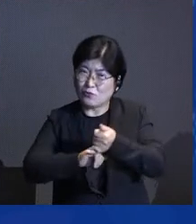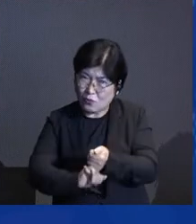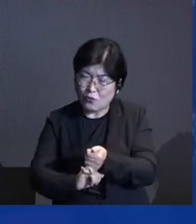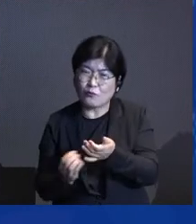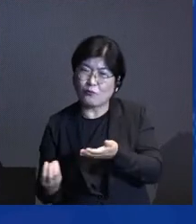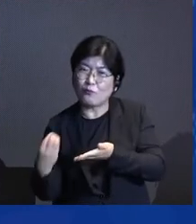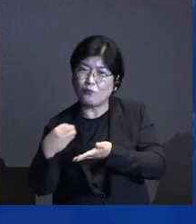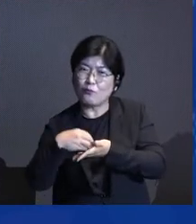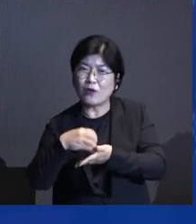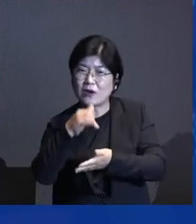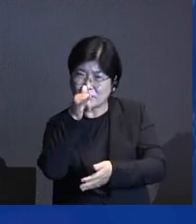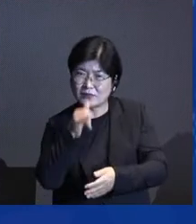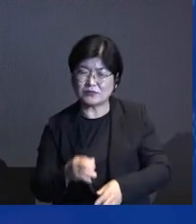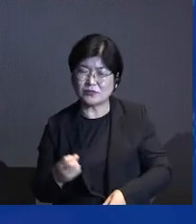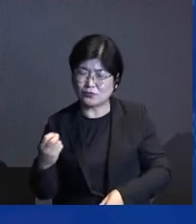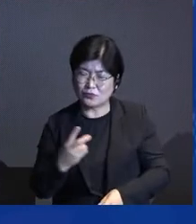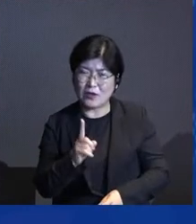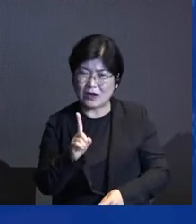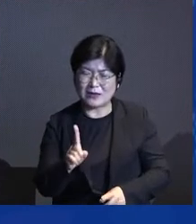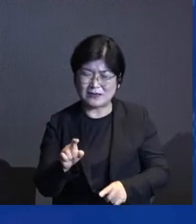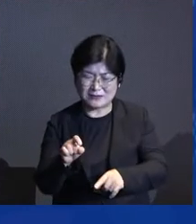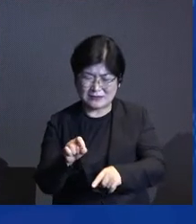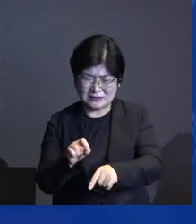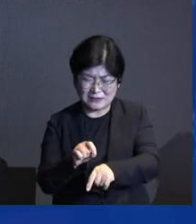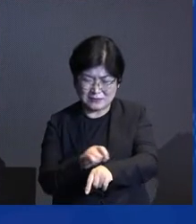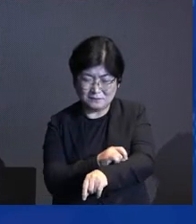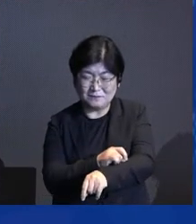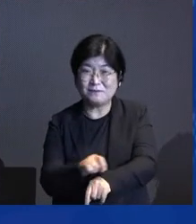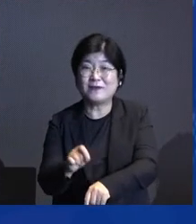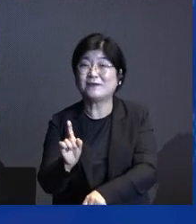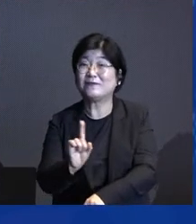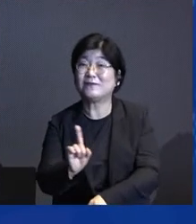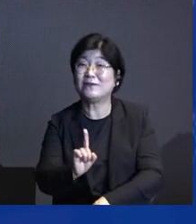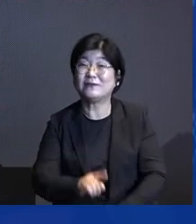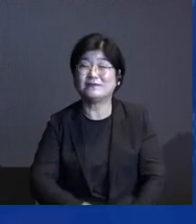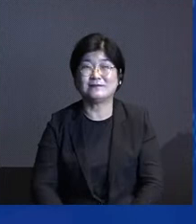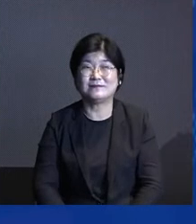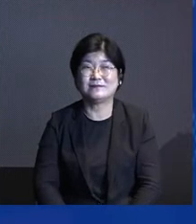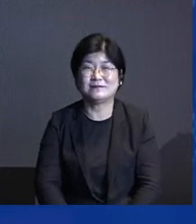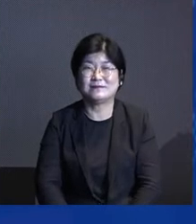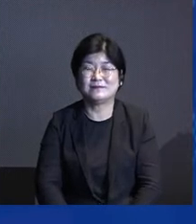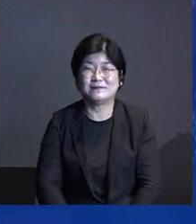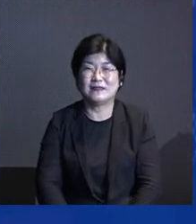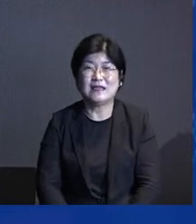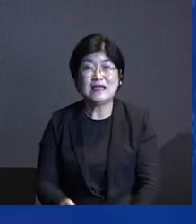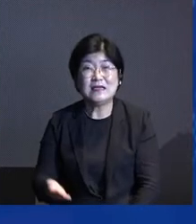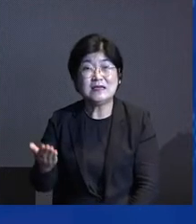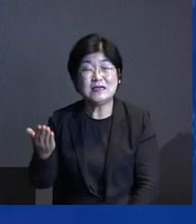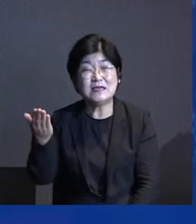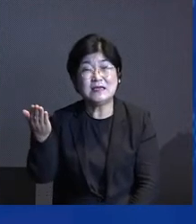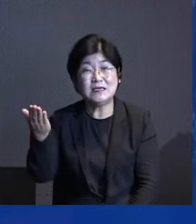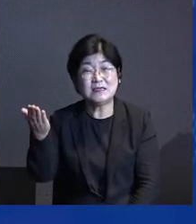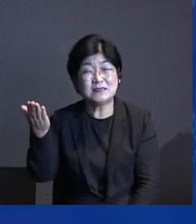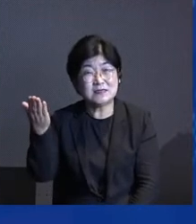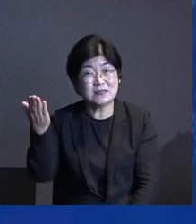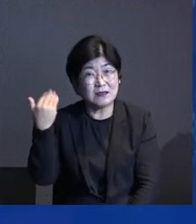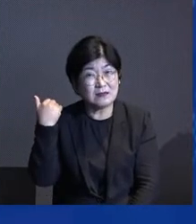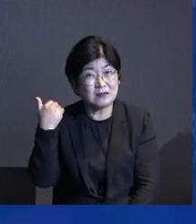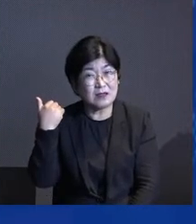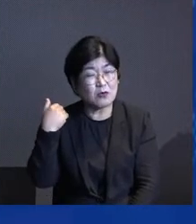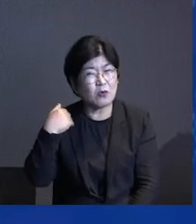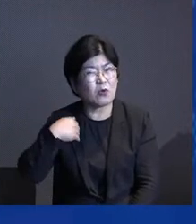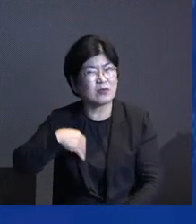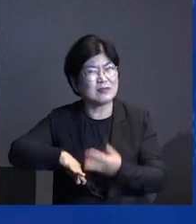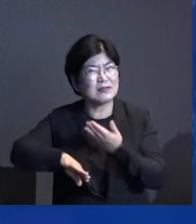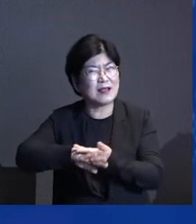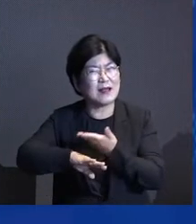the special things makes the intergenerational Sahab club different from conventional models is that the membership of the club